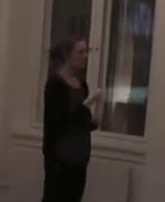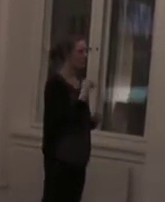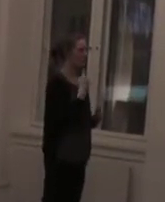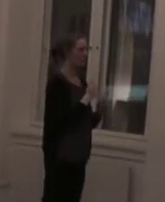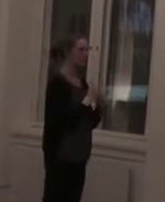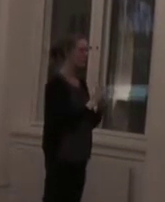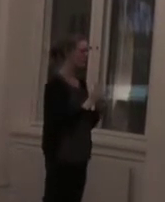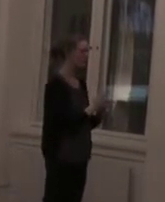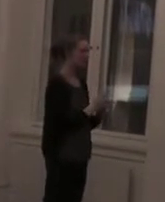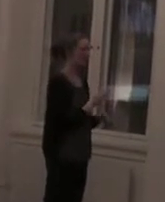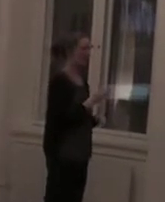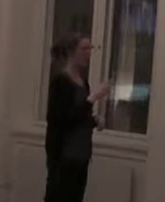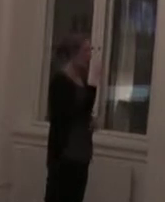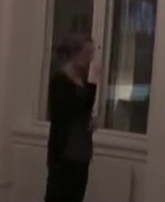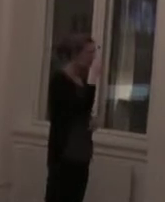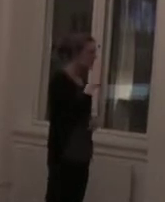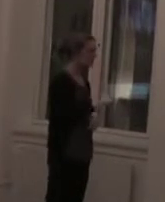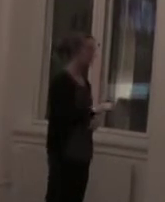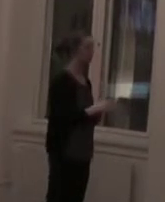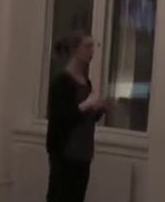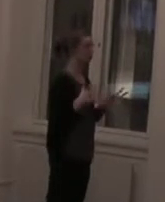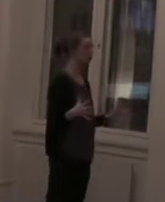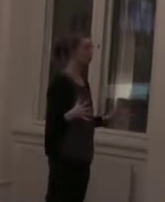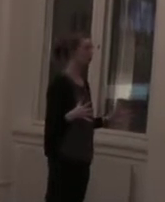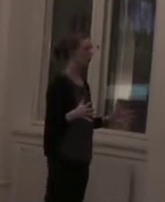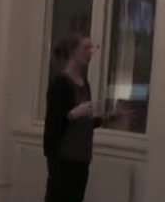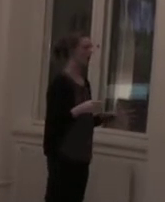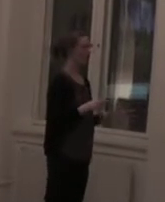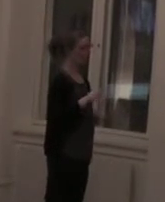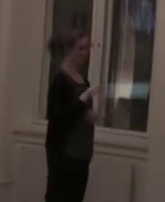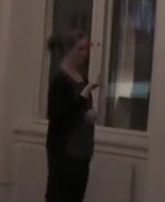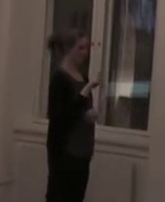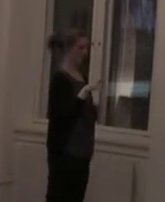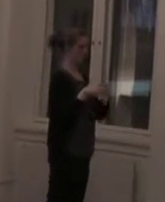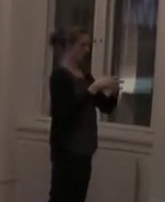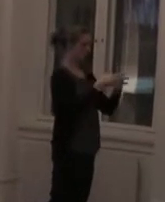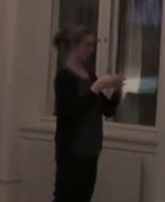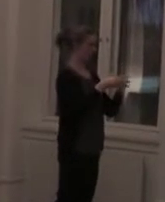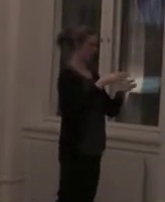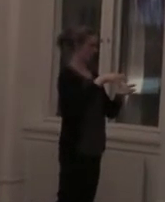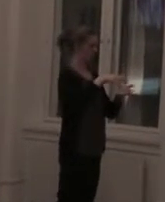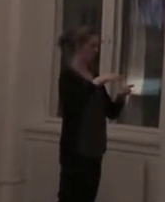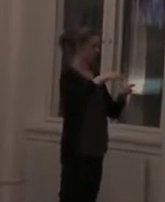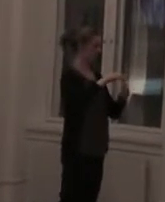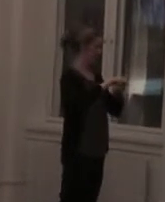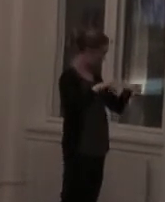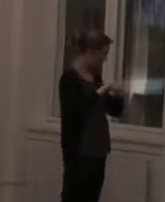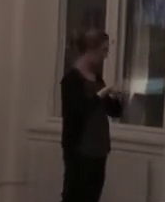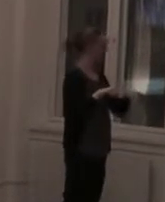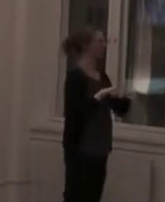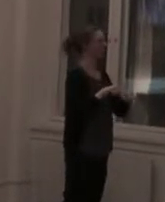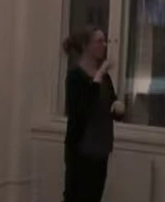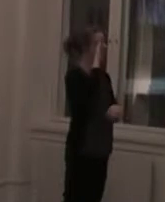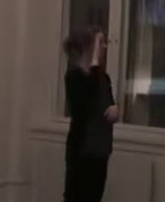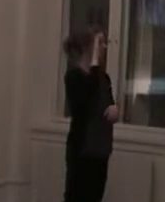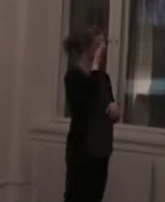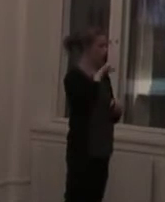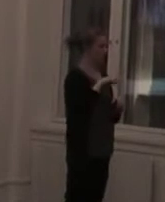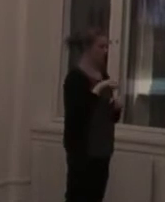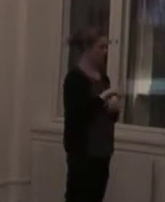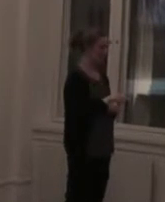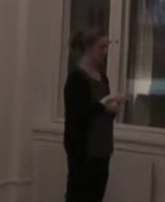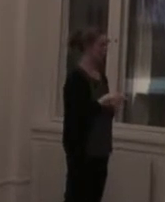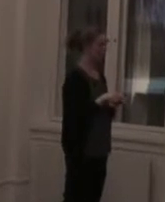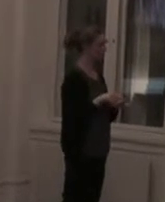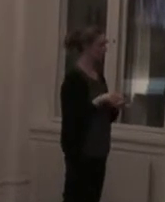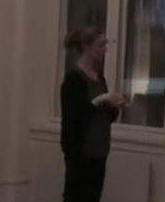is homosexuality? Like the US government and the US Army brought it to Iraq with them, and when they invaded Iraq in